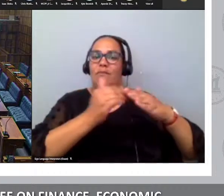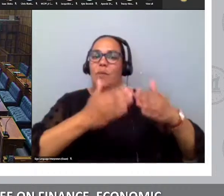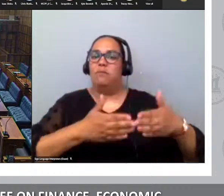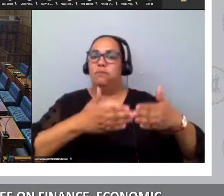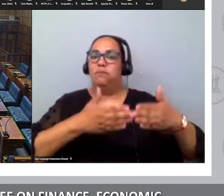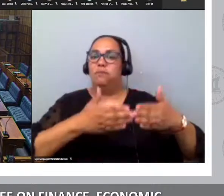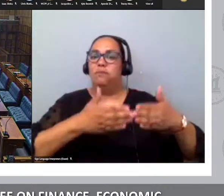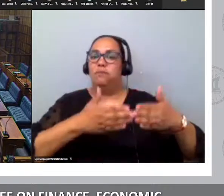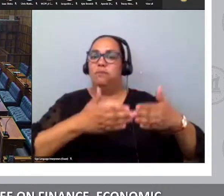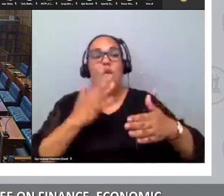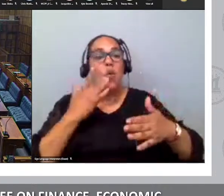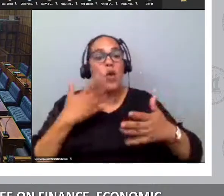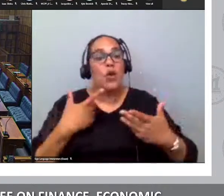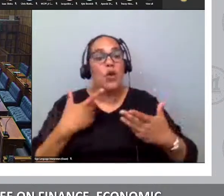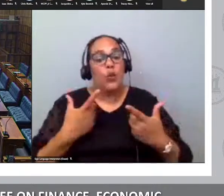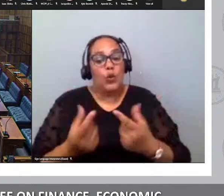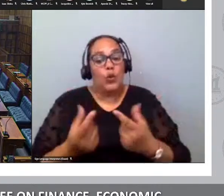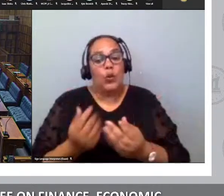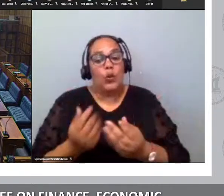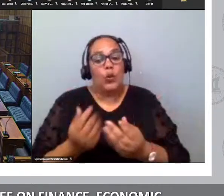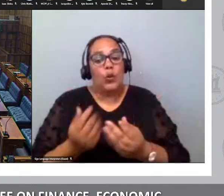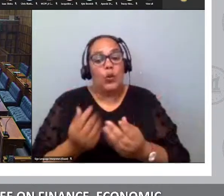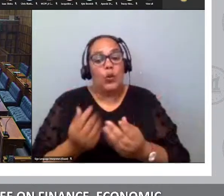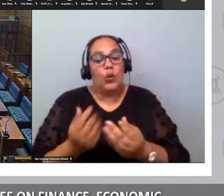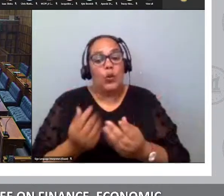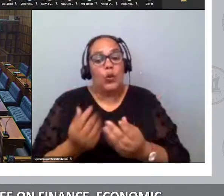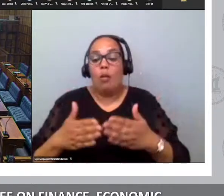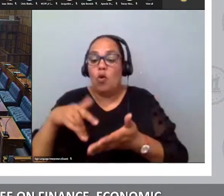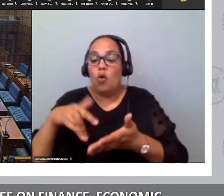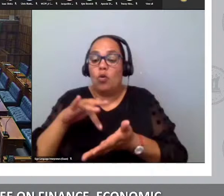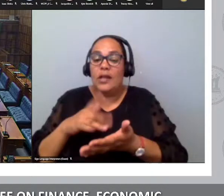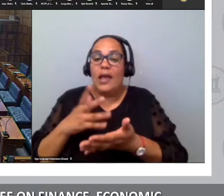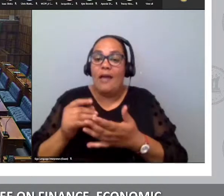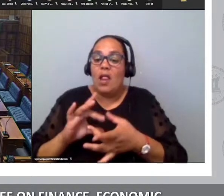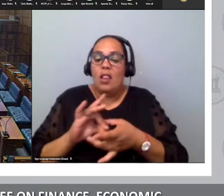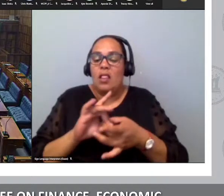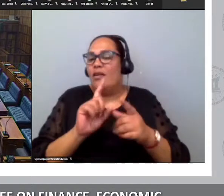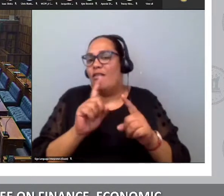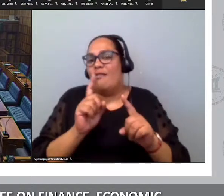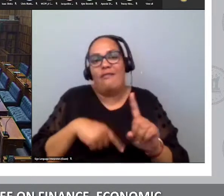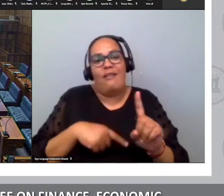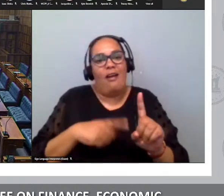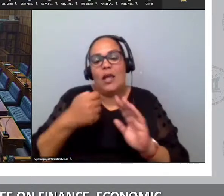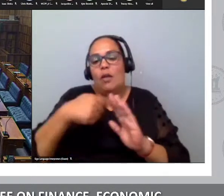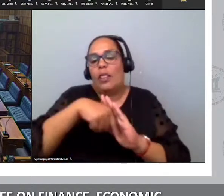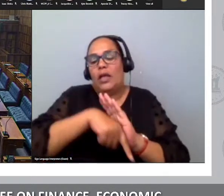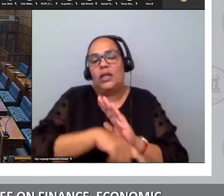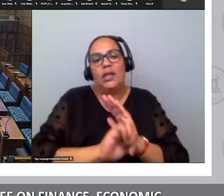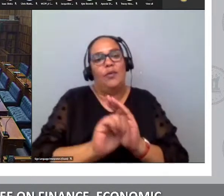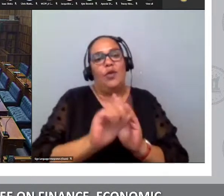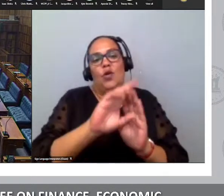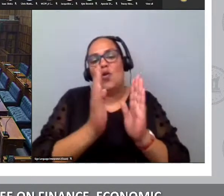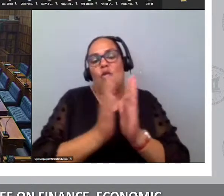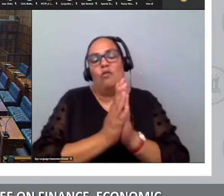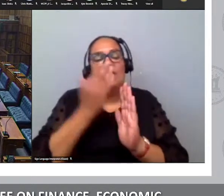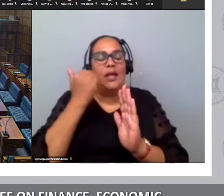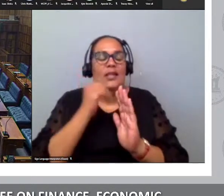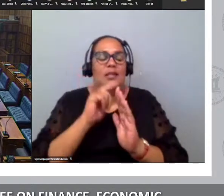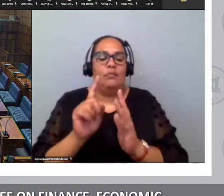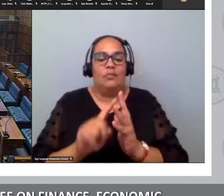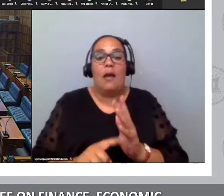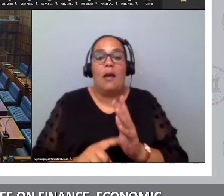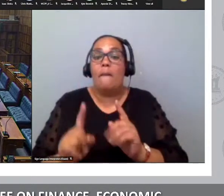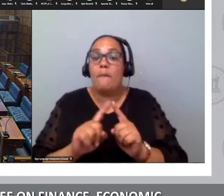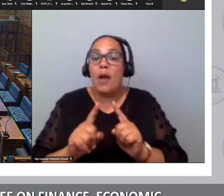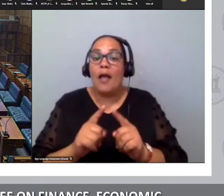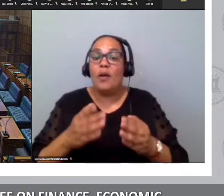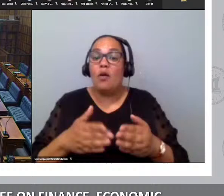be able to in some of our ports accommodate the length we might not be able to accommodate the depth of the vessel in all aspects there too but the cargo per se